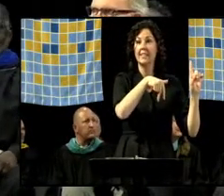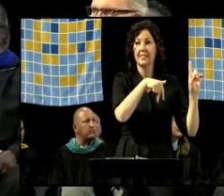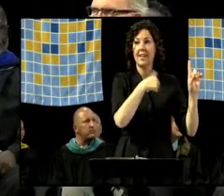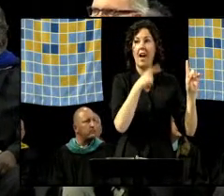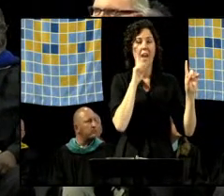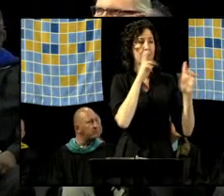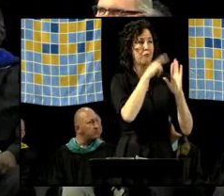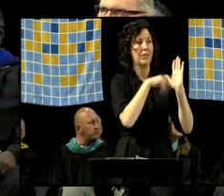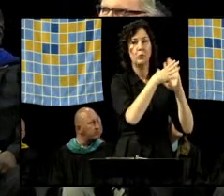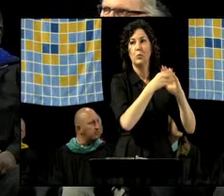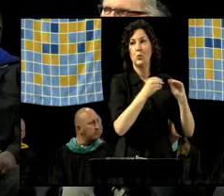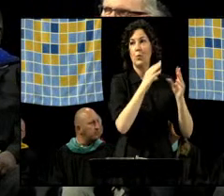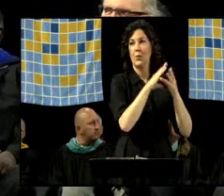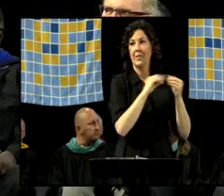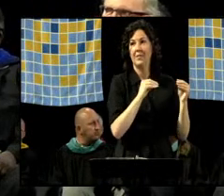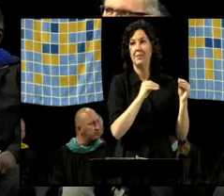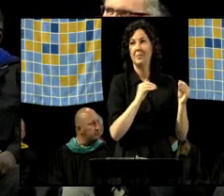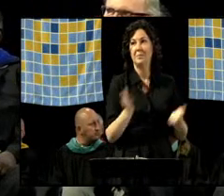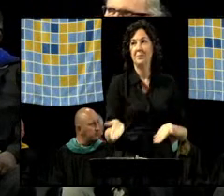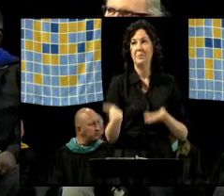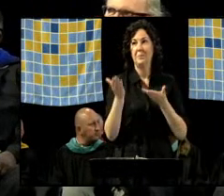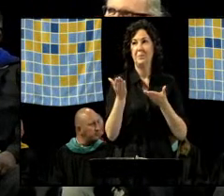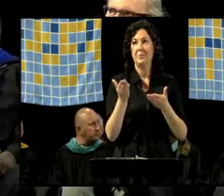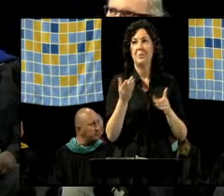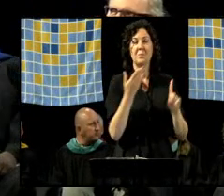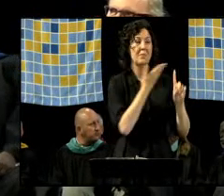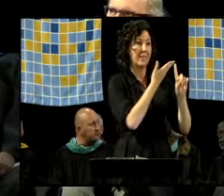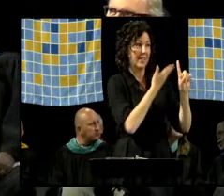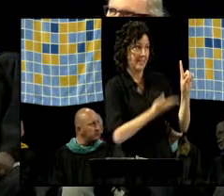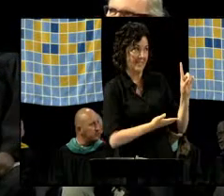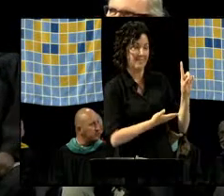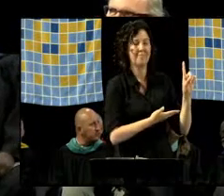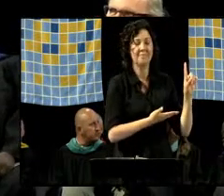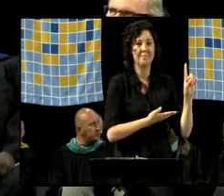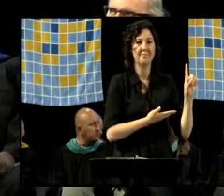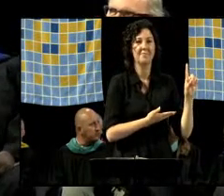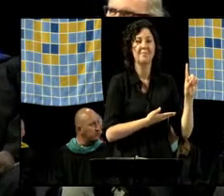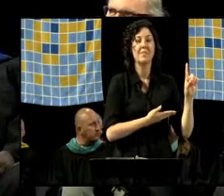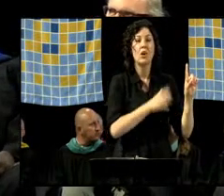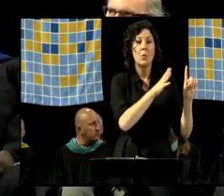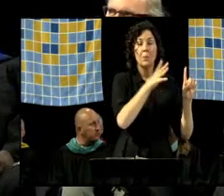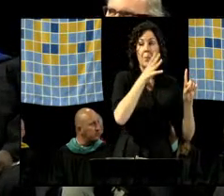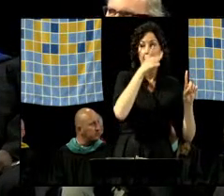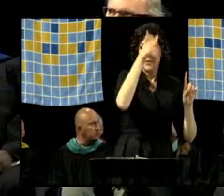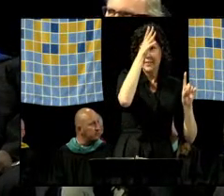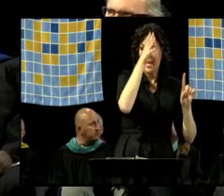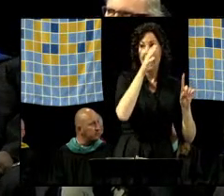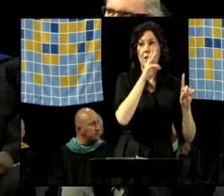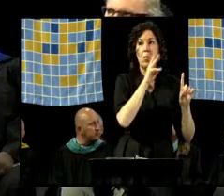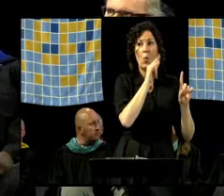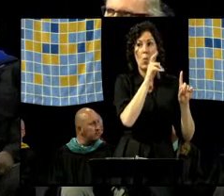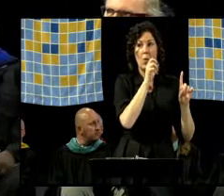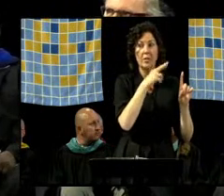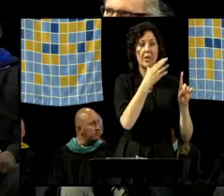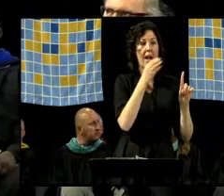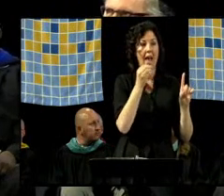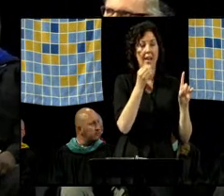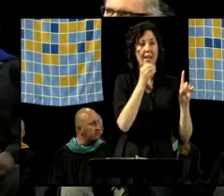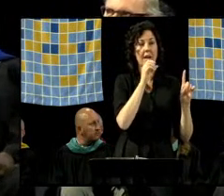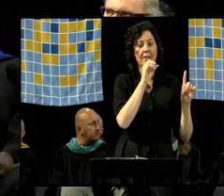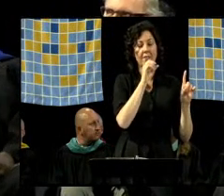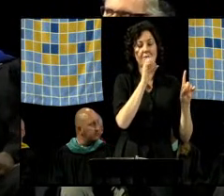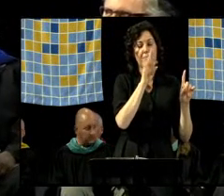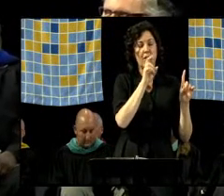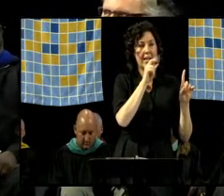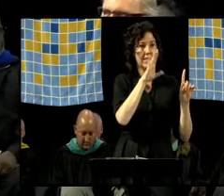her biography is read? Amelia Frances Sprawls is the daughter of Walton and Cecilia Sprawls. Amelia